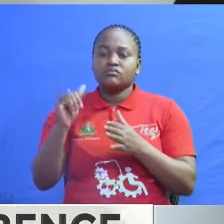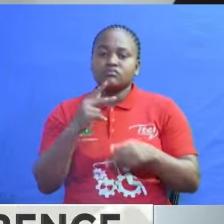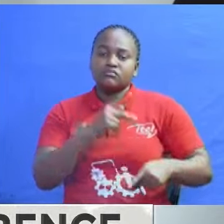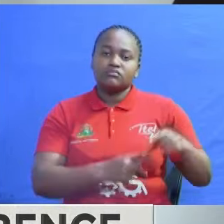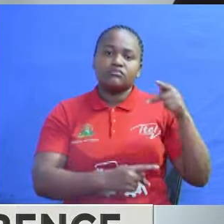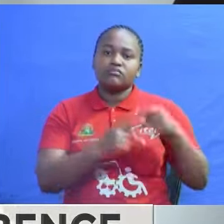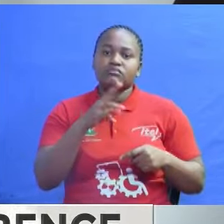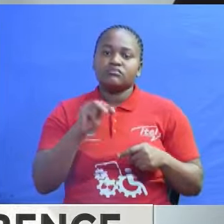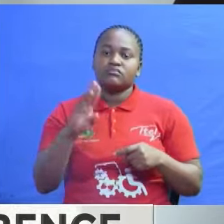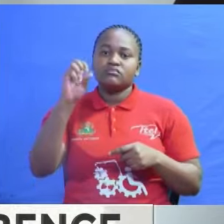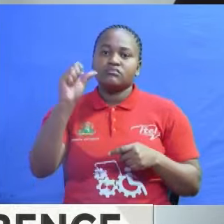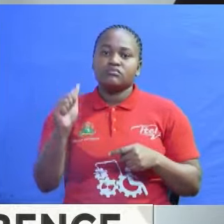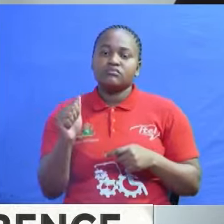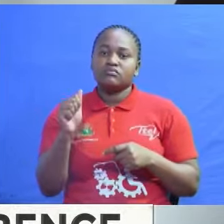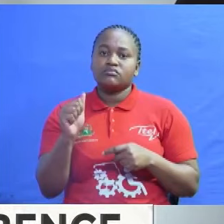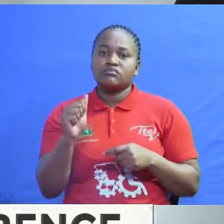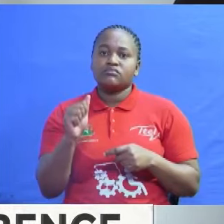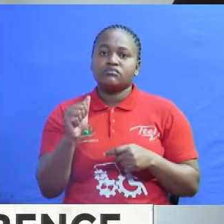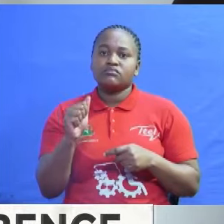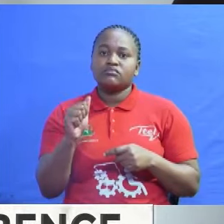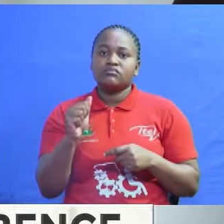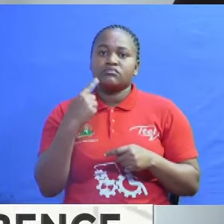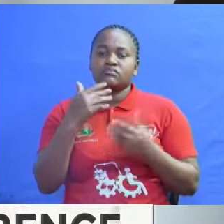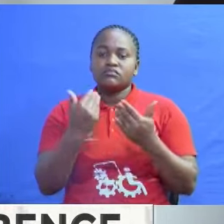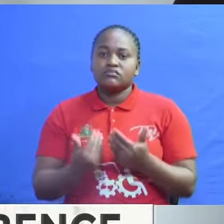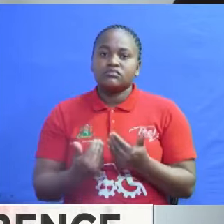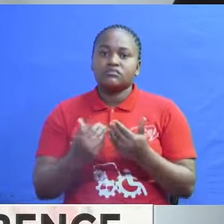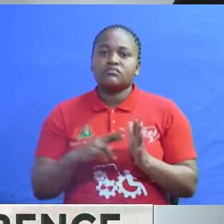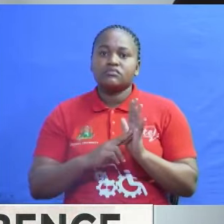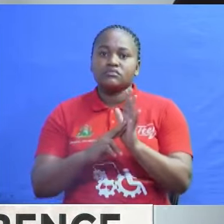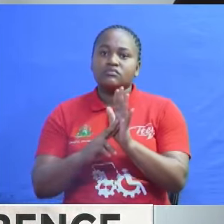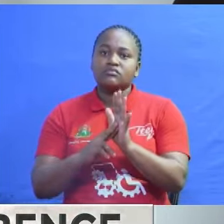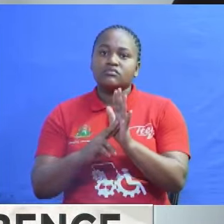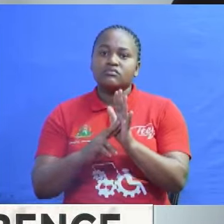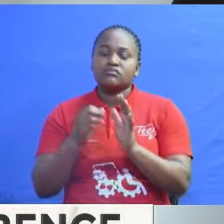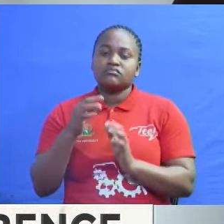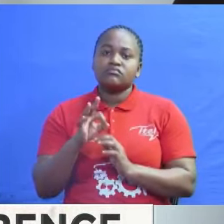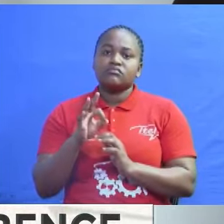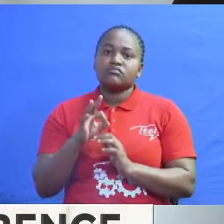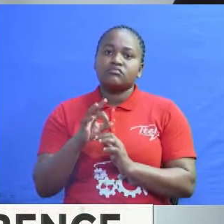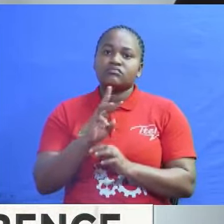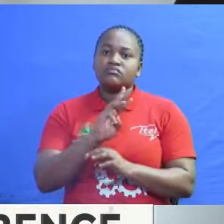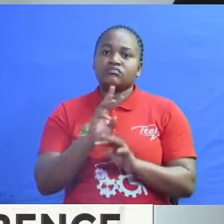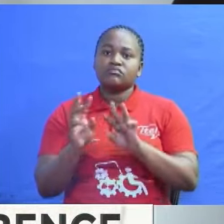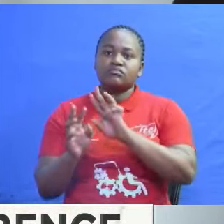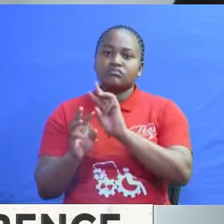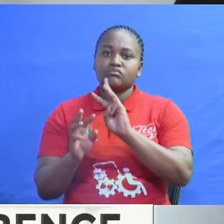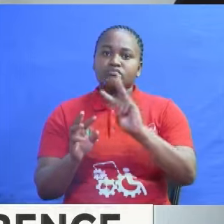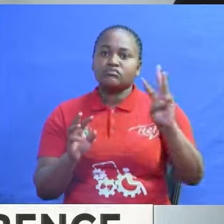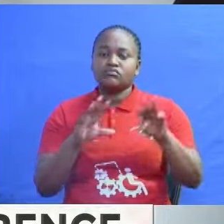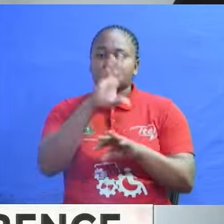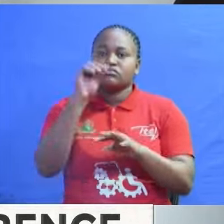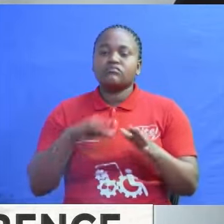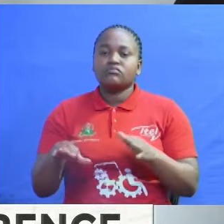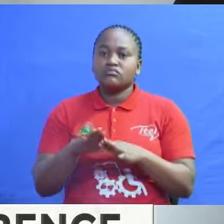Professor Musa Garba Maitafsil, who is now the representative of the West African region.